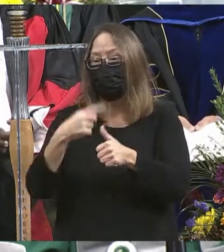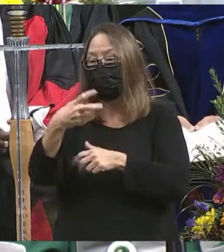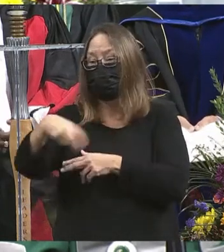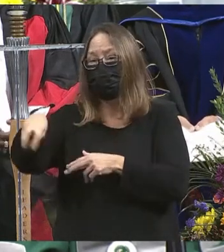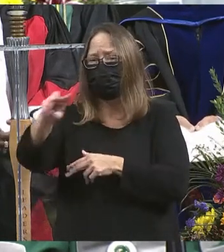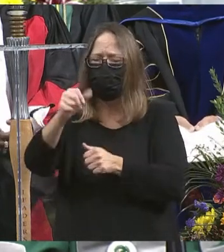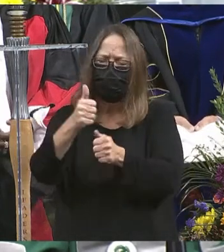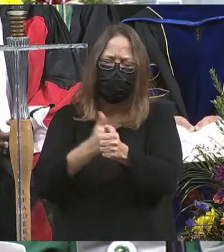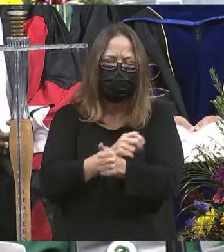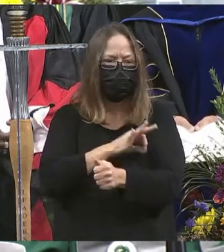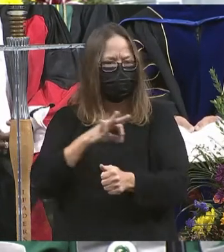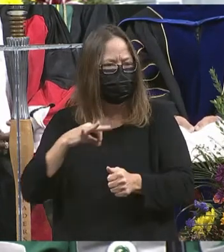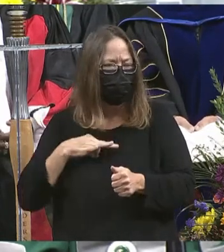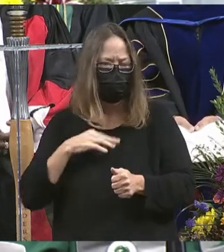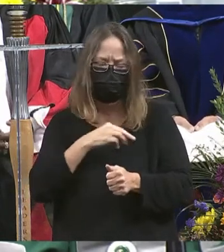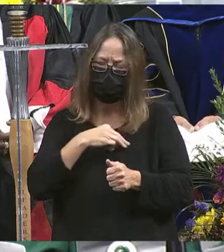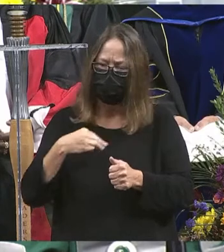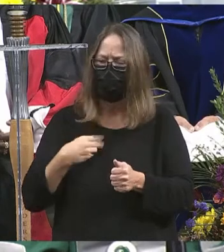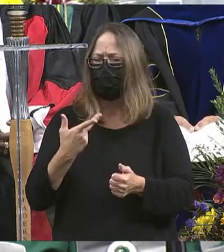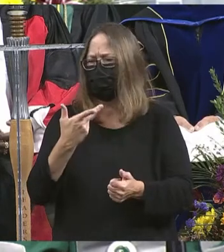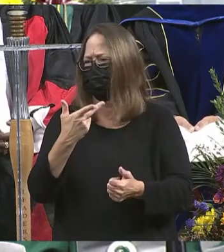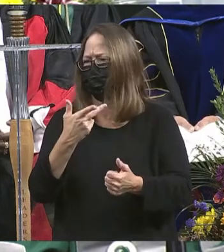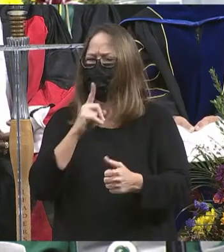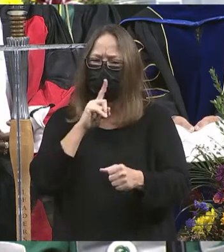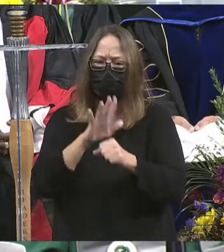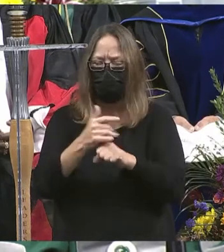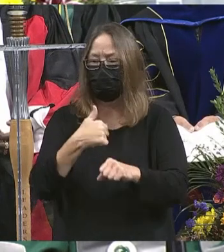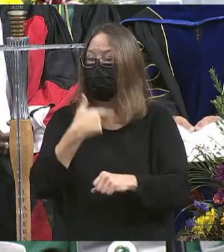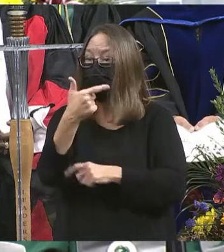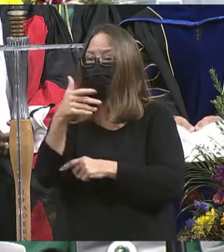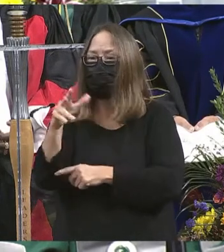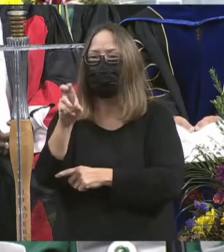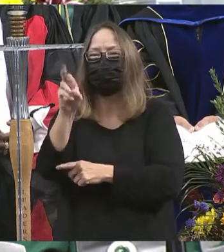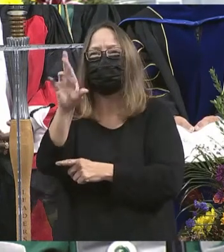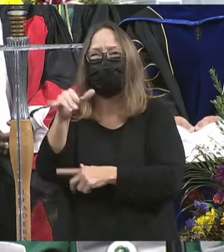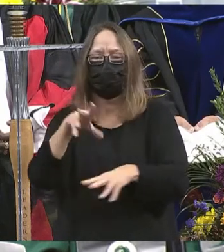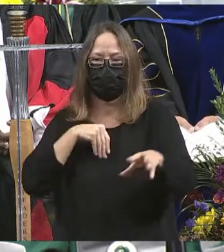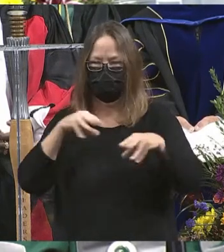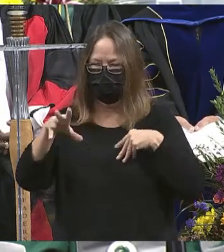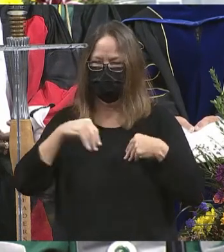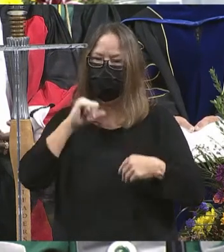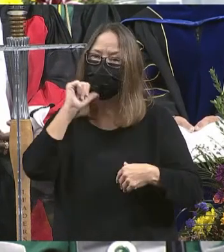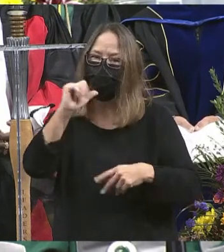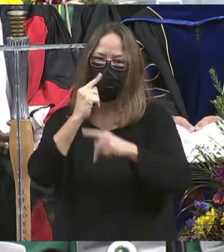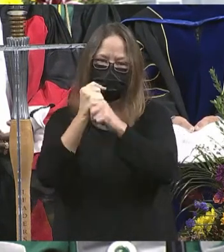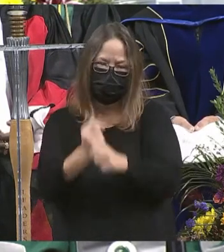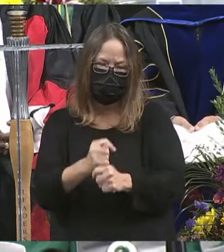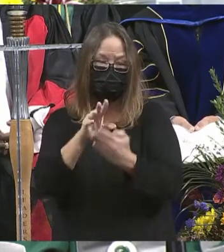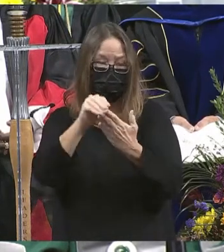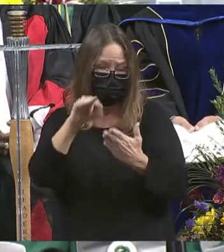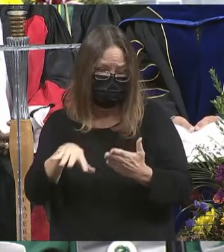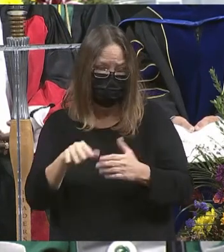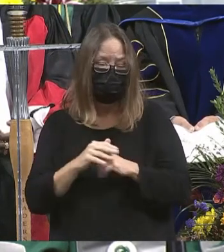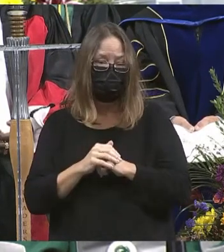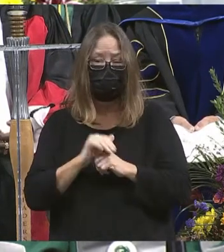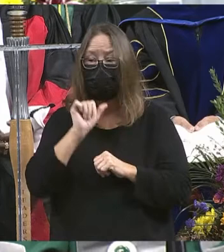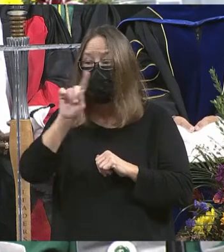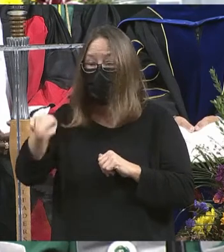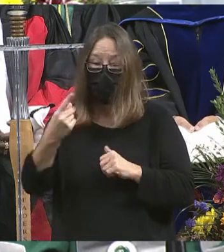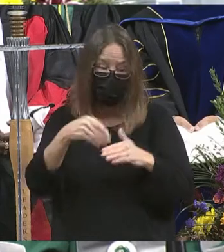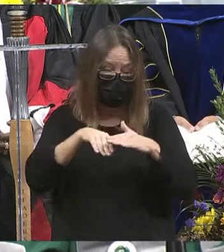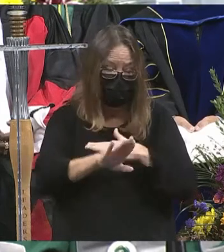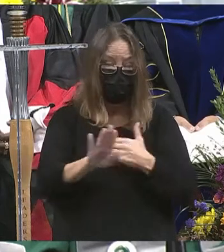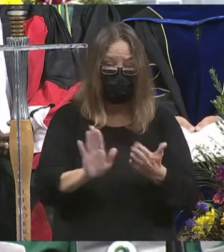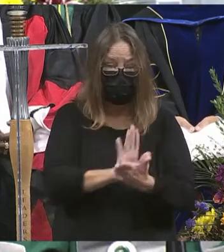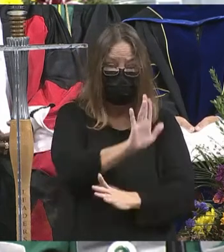every faculty member I met assured me that GGC is very accepting of non-traditional students, not only getting into the